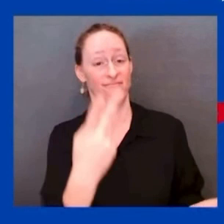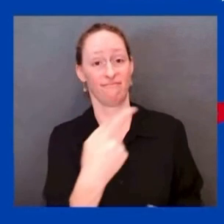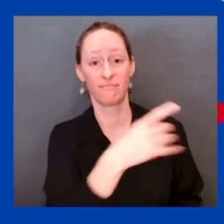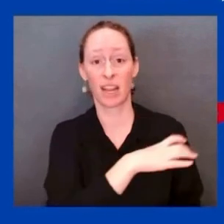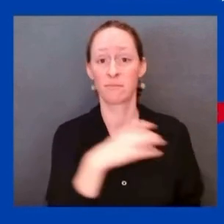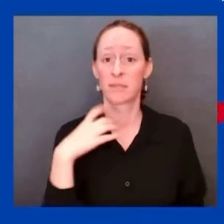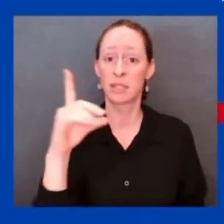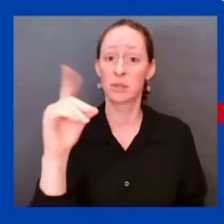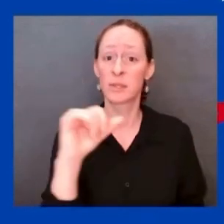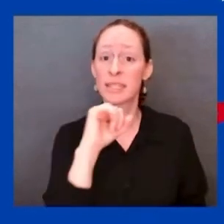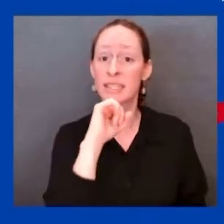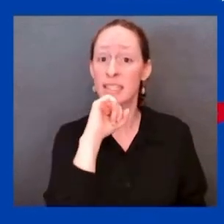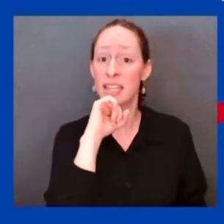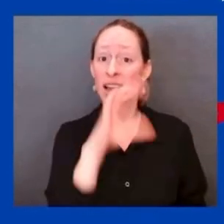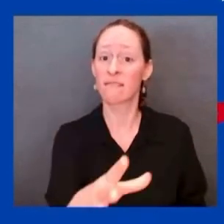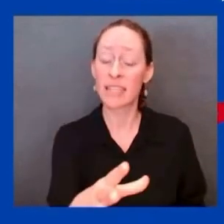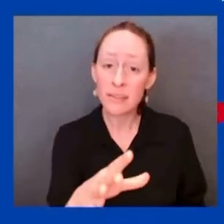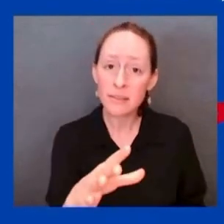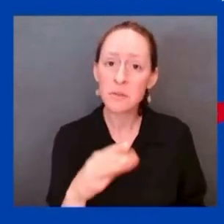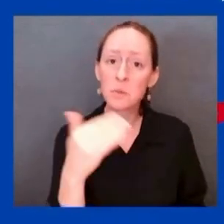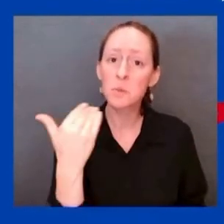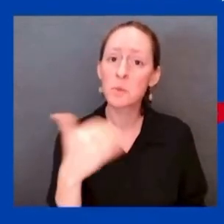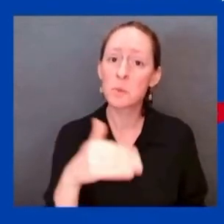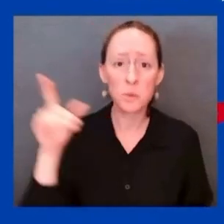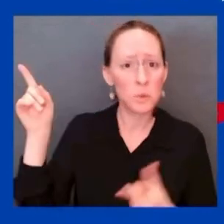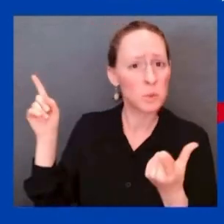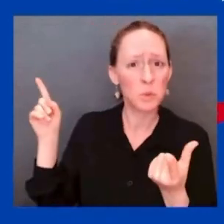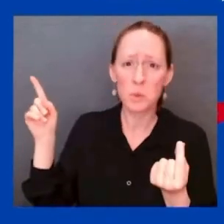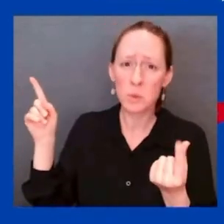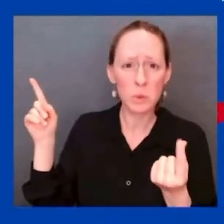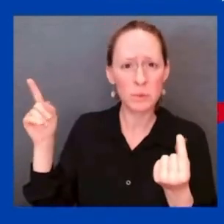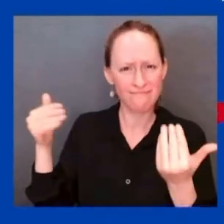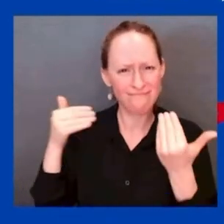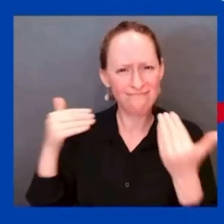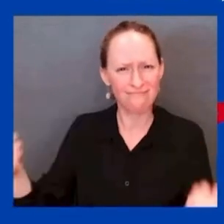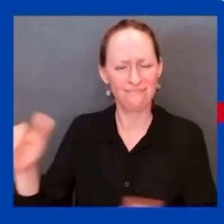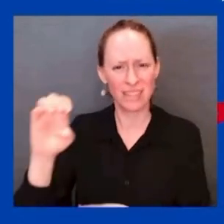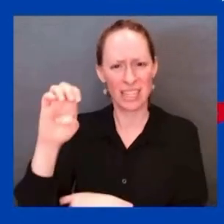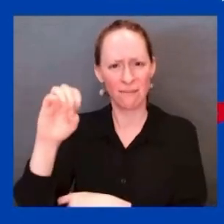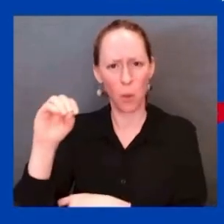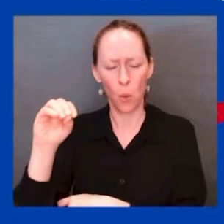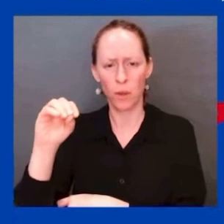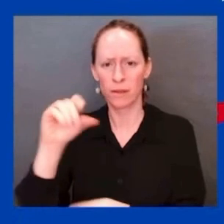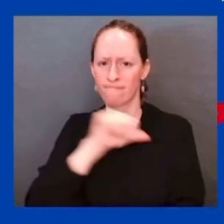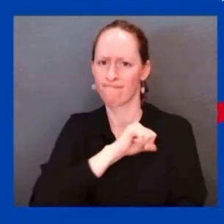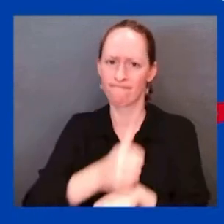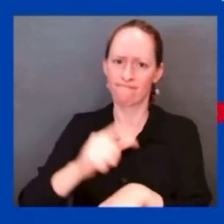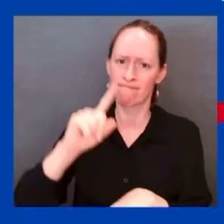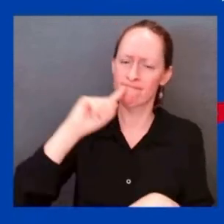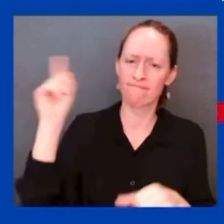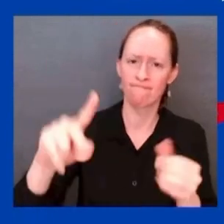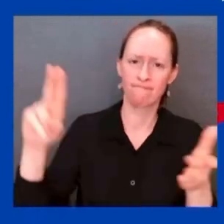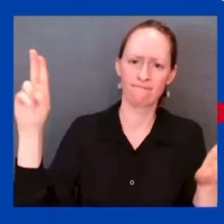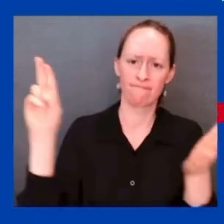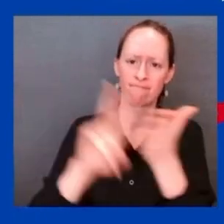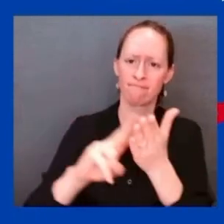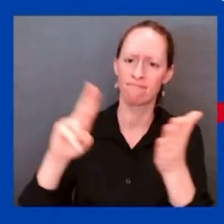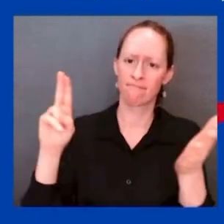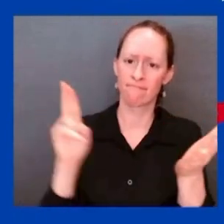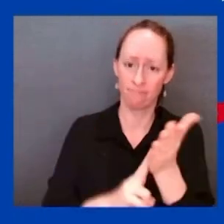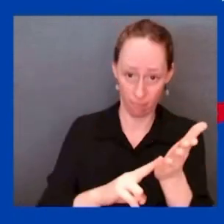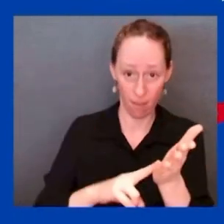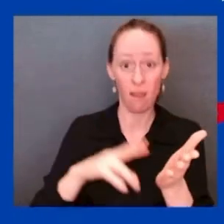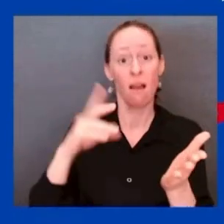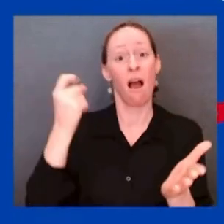the first that we've had in 30 years, it's not enough. And they understand that, and they're gonna work with us to